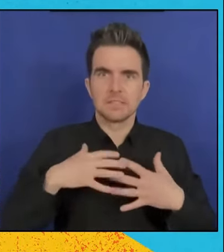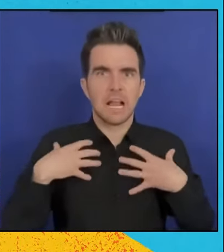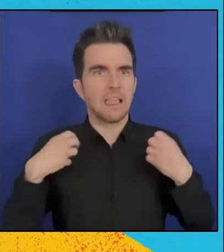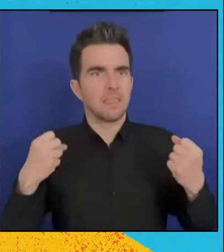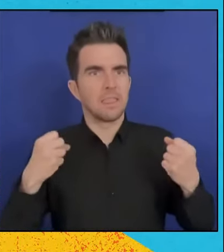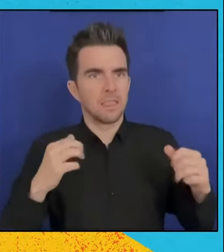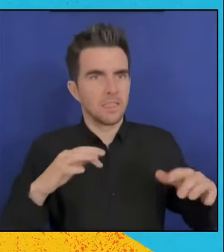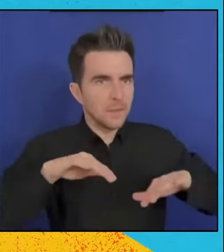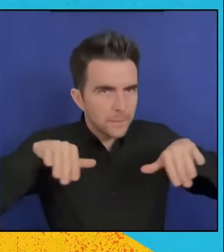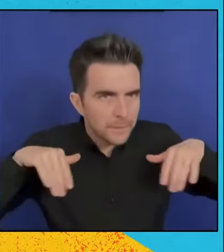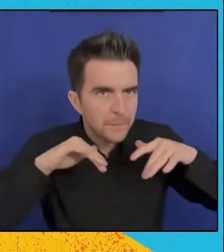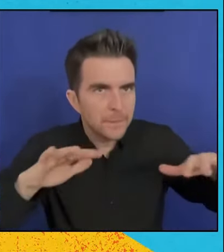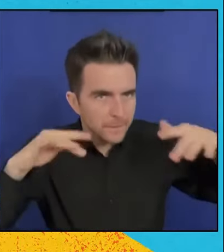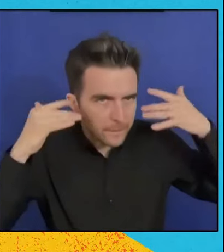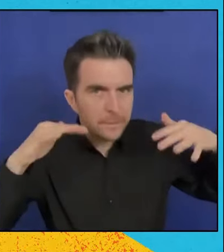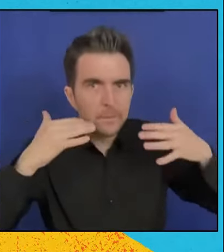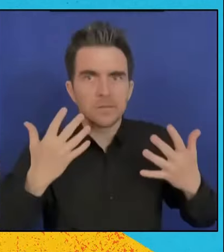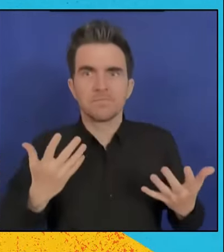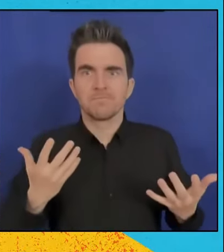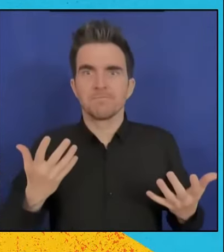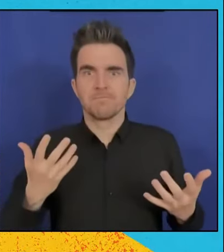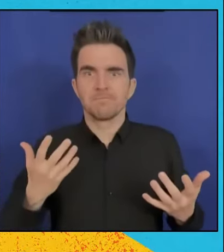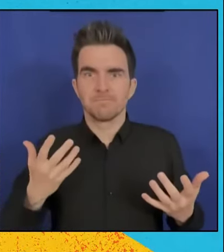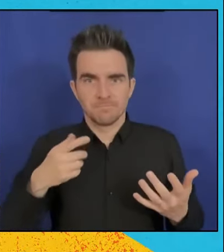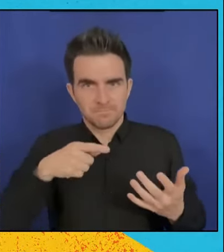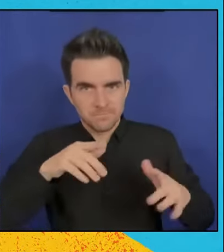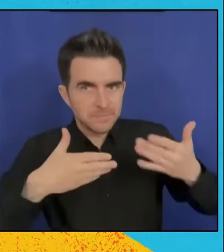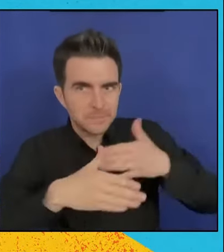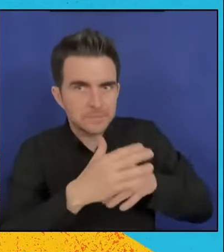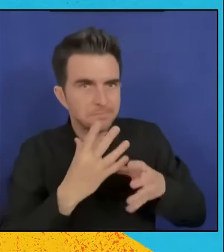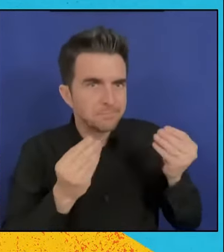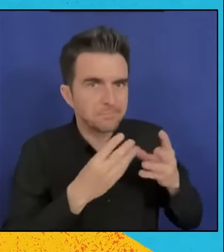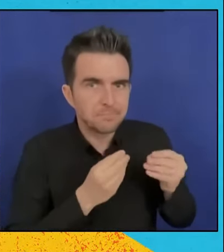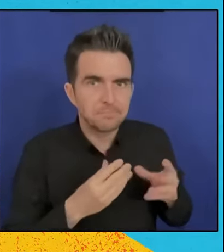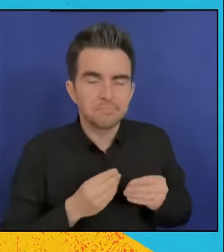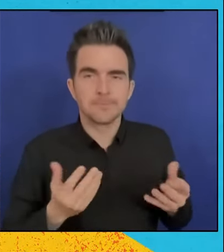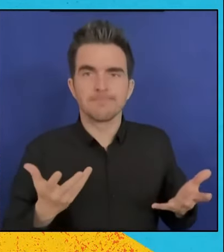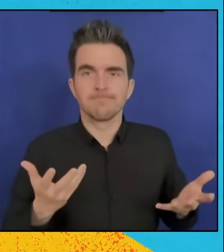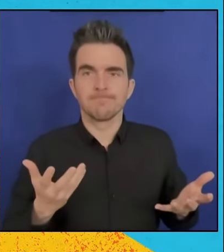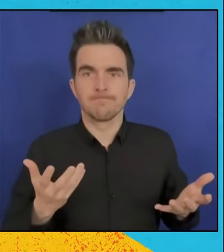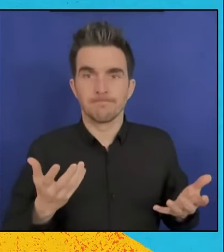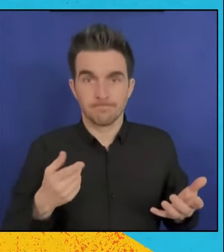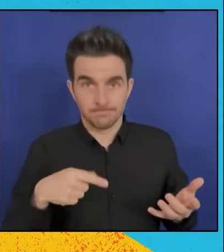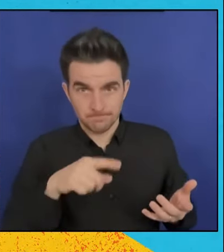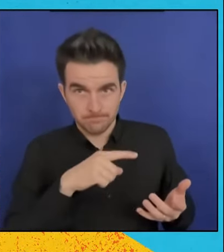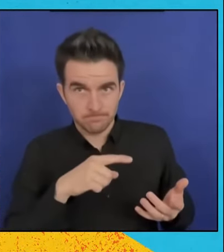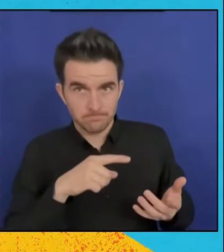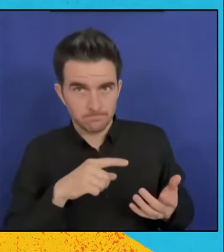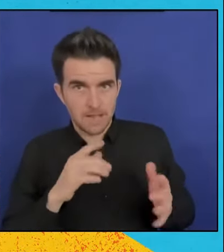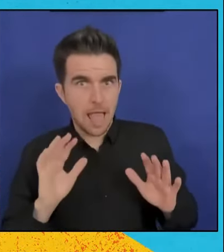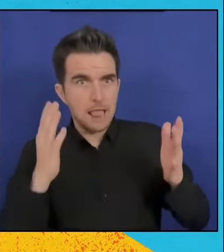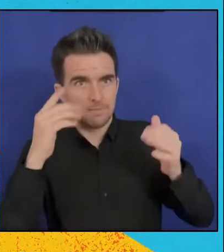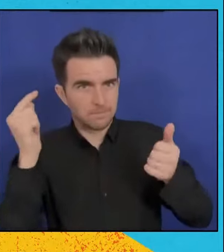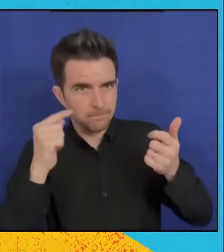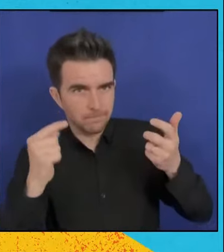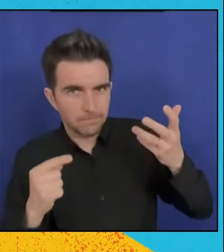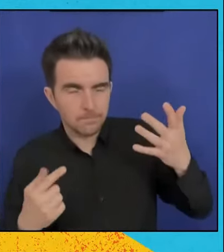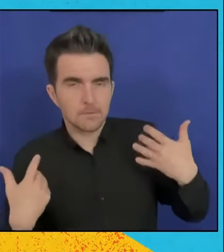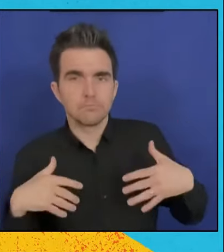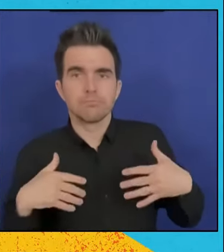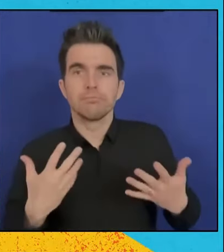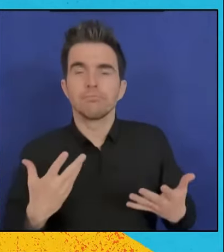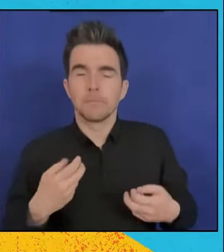was created in 2016 by me and a couple of friends, we started a three-dimensional response in order to beat plastic pollution. The